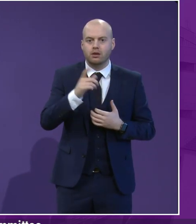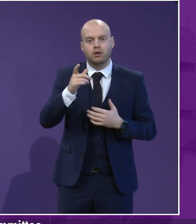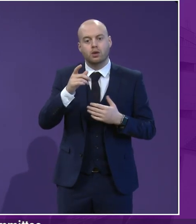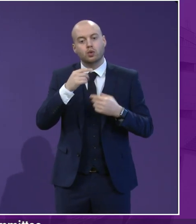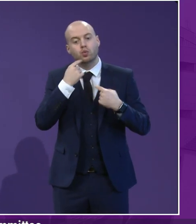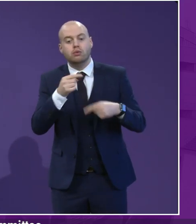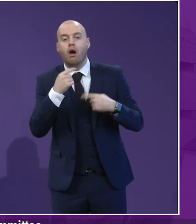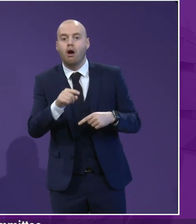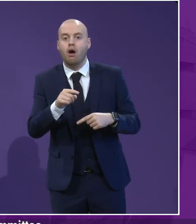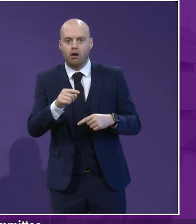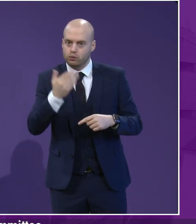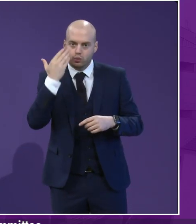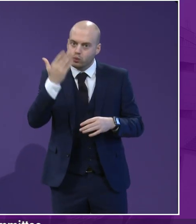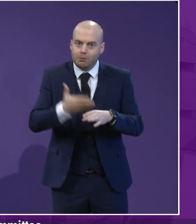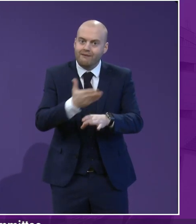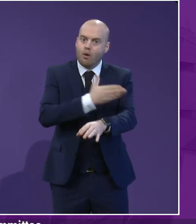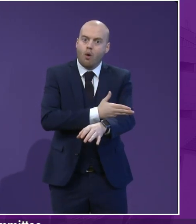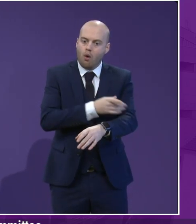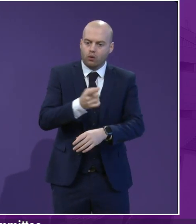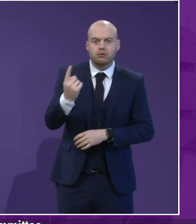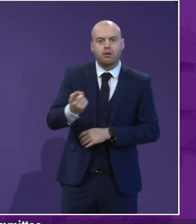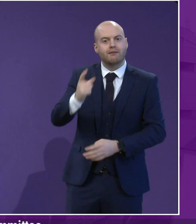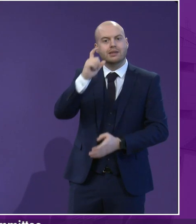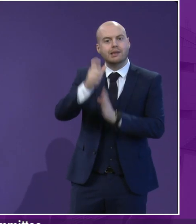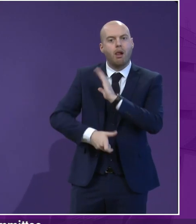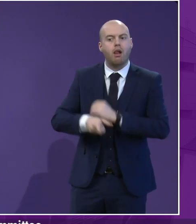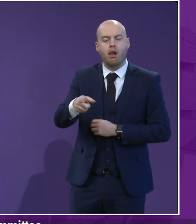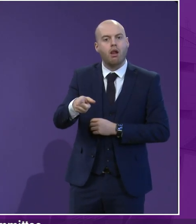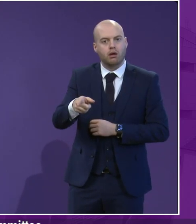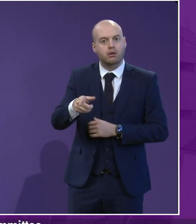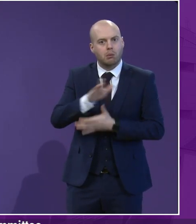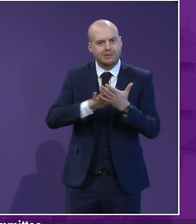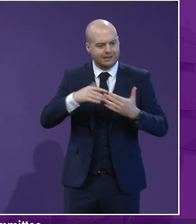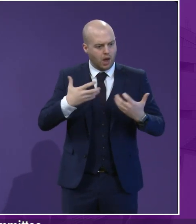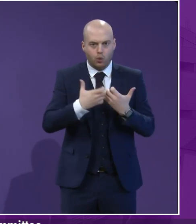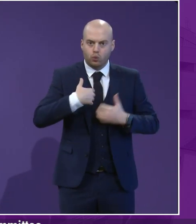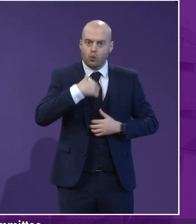even if they're not directly discriminating students, they need to look at how they might be indirectly